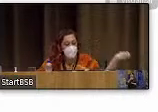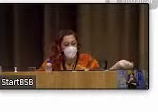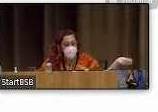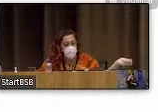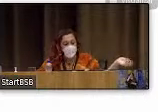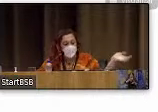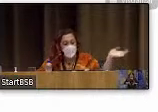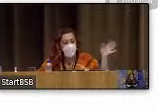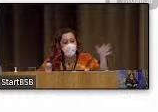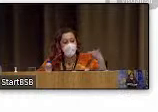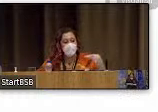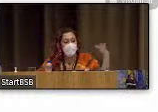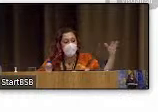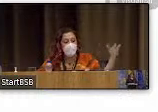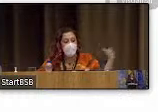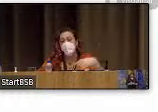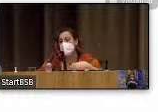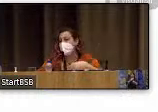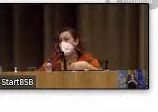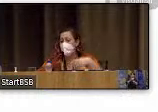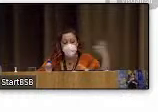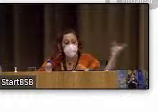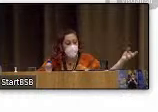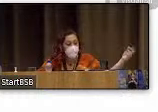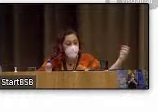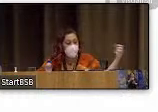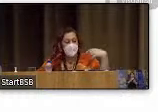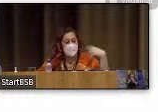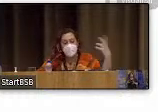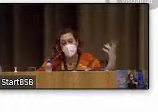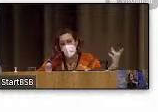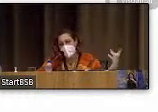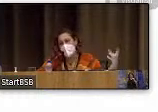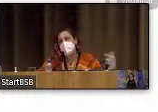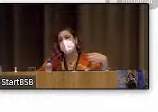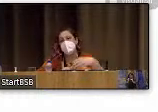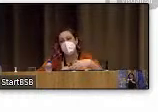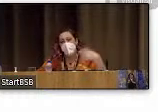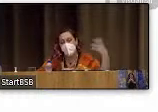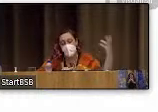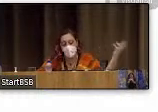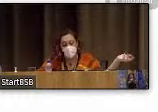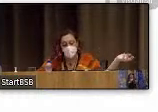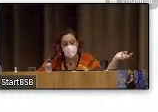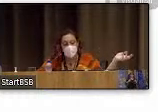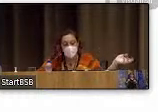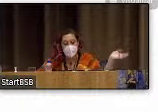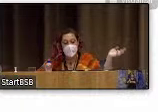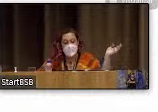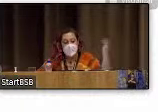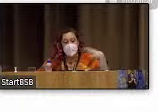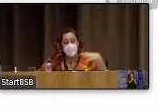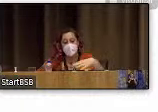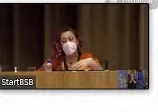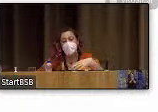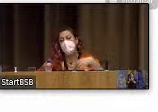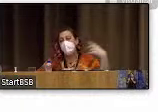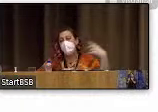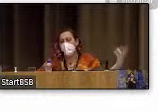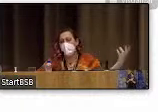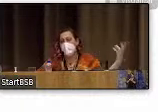the infirmary. In February, all the assistants trained for all of the